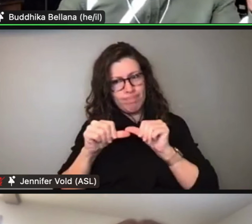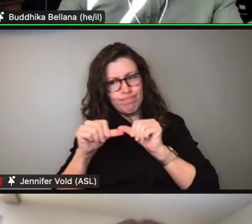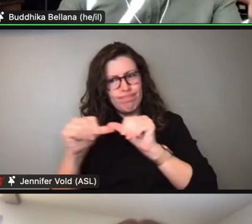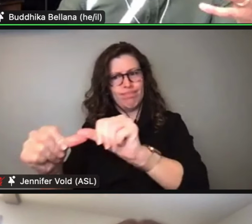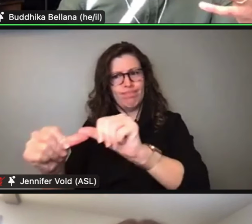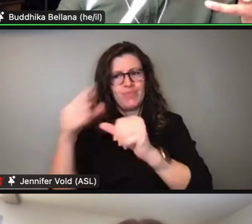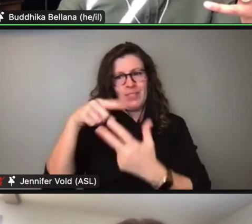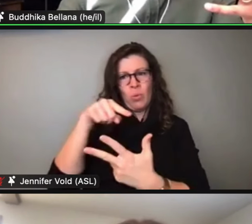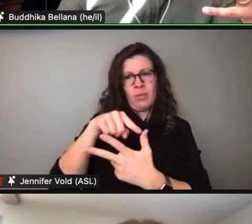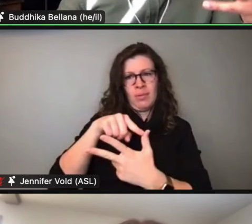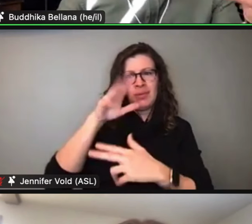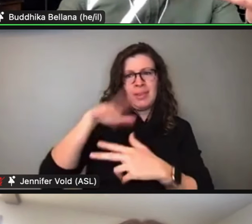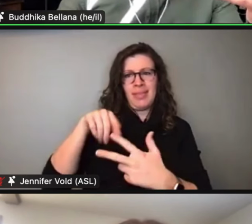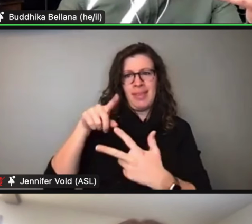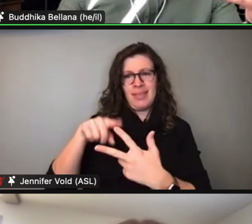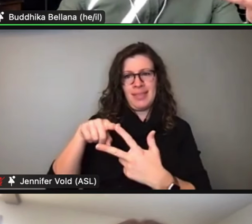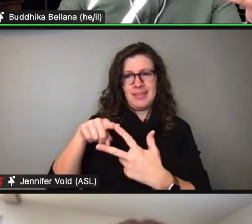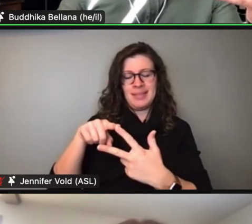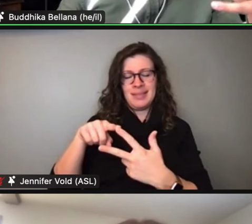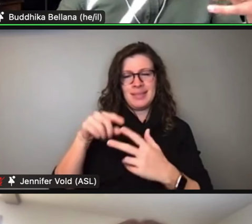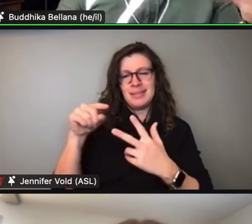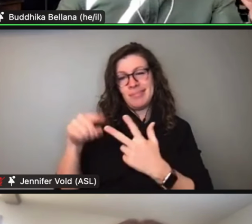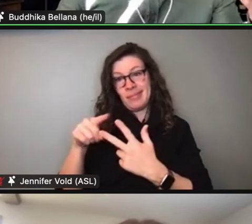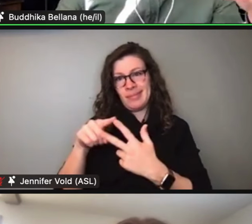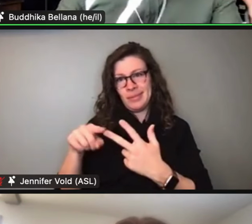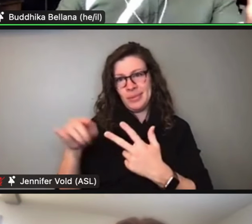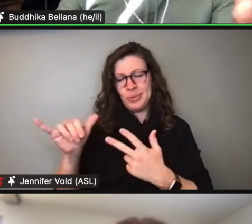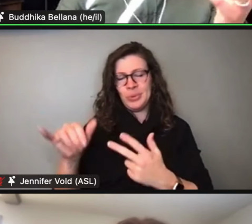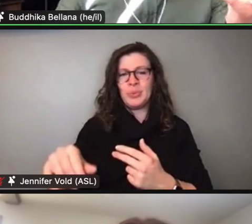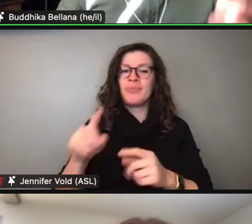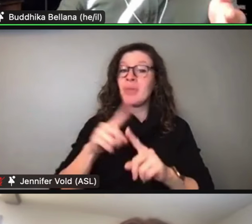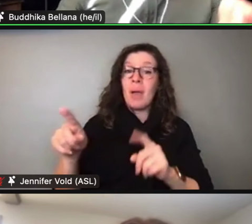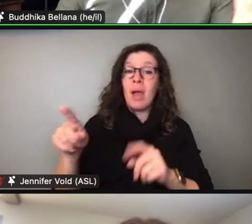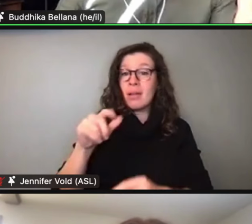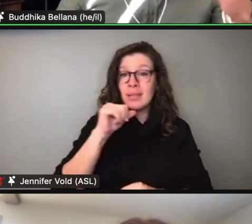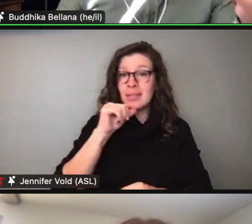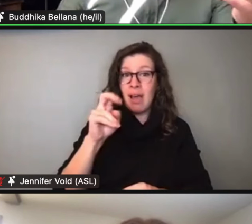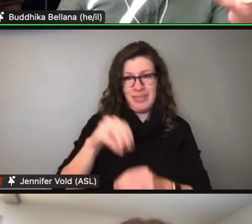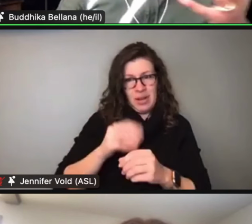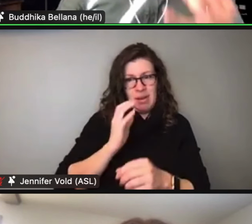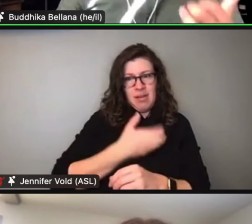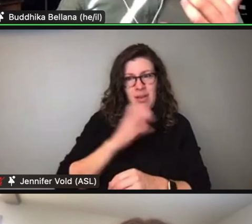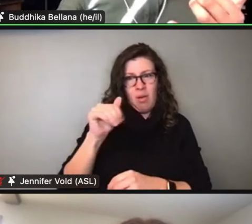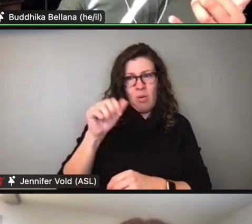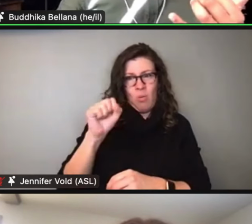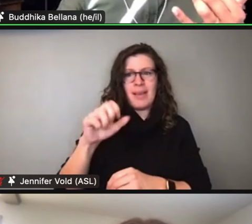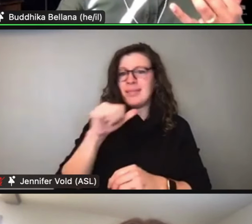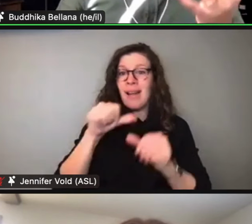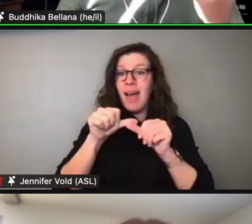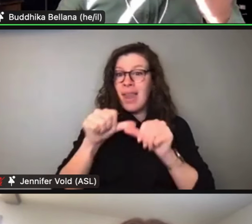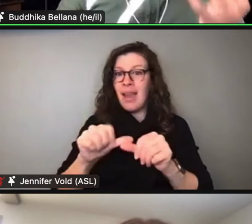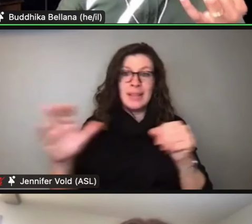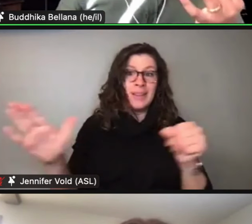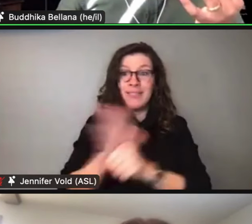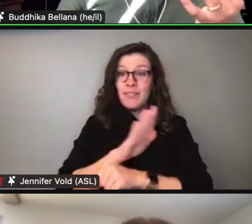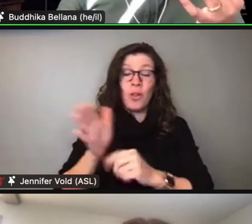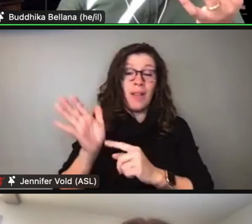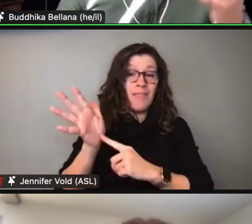condition than sentence scrambled condition and word scrambled condition. But it doesn't even, in our case, last the full 5 minutes of